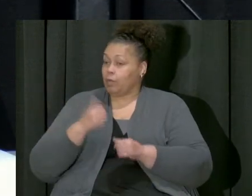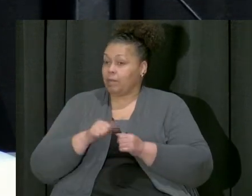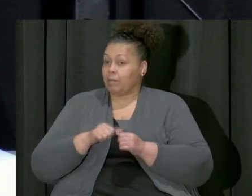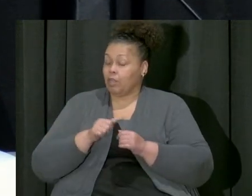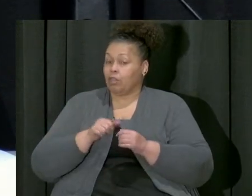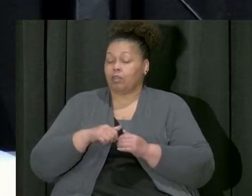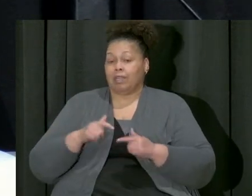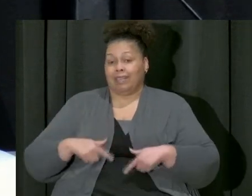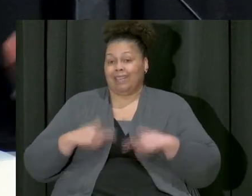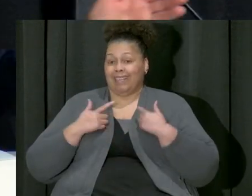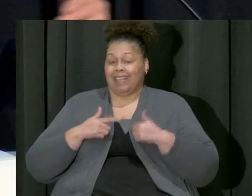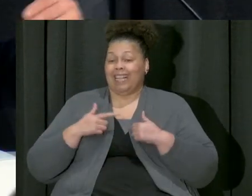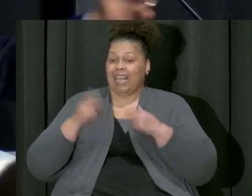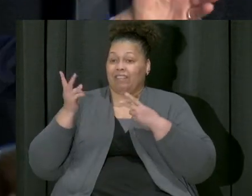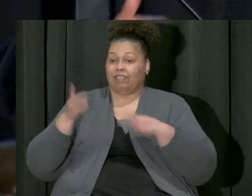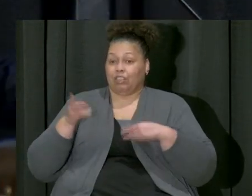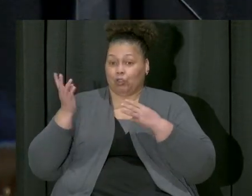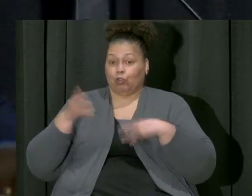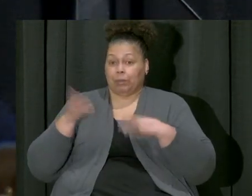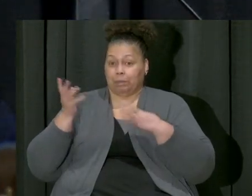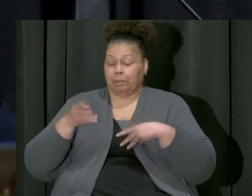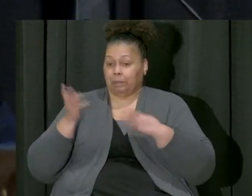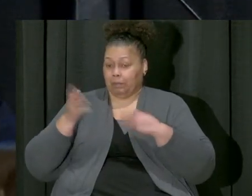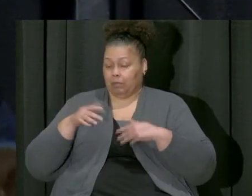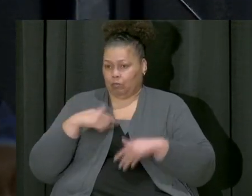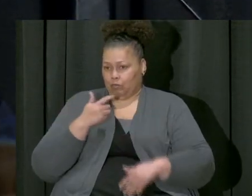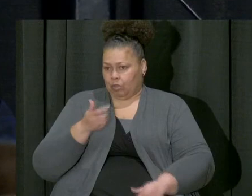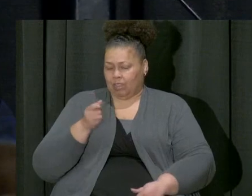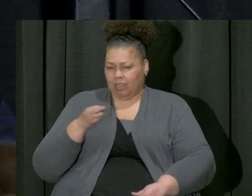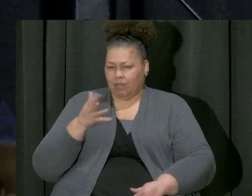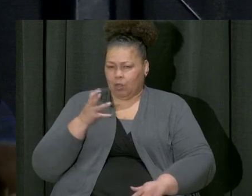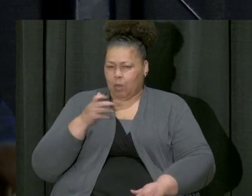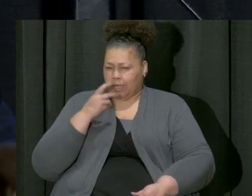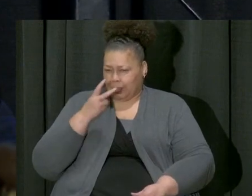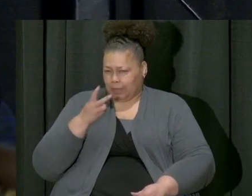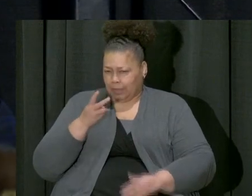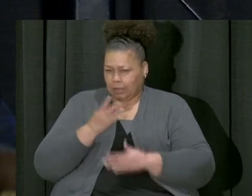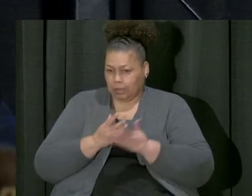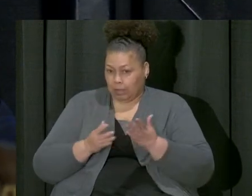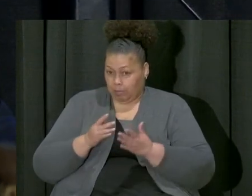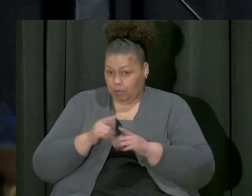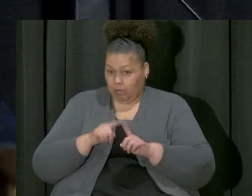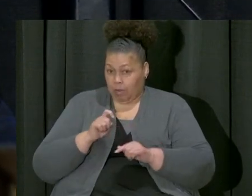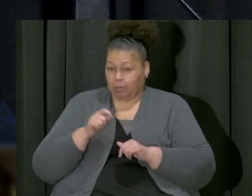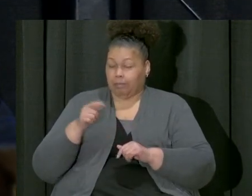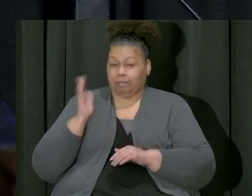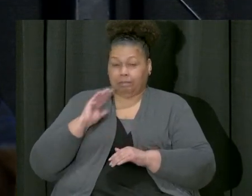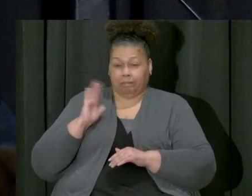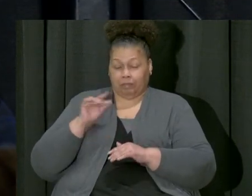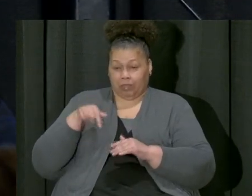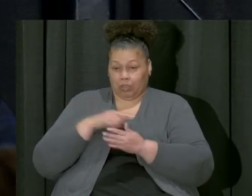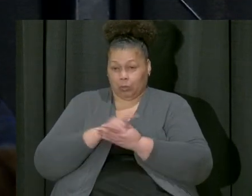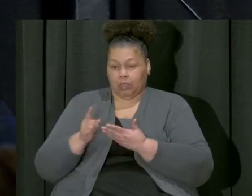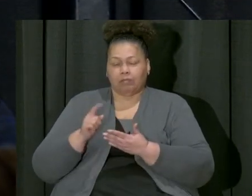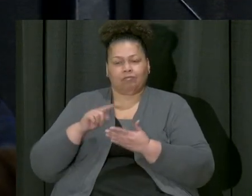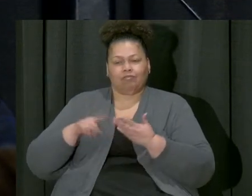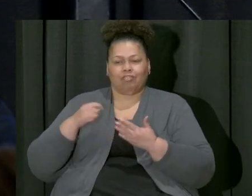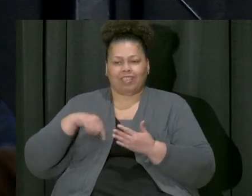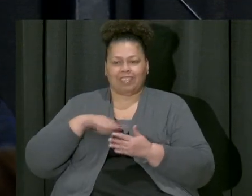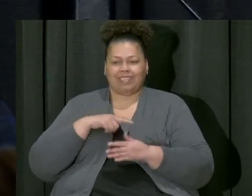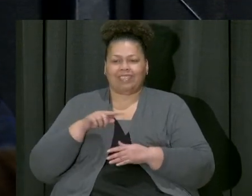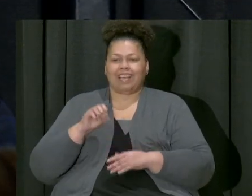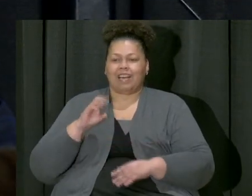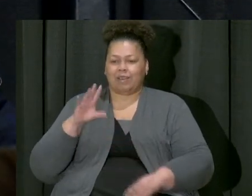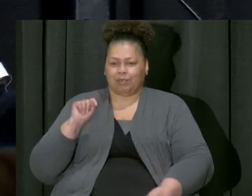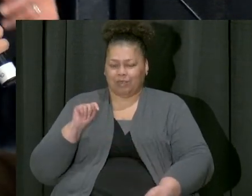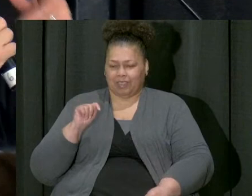see the sessions that have happened previously during the week, check us out on our CSUN ATC TV YouTube